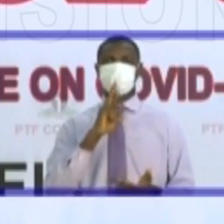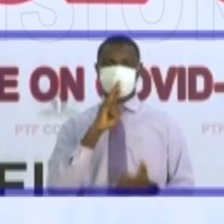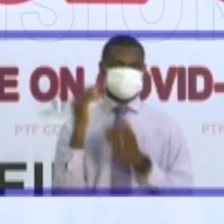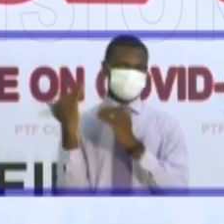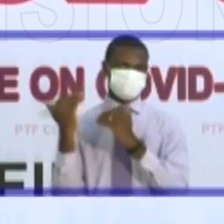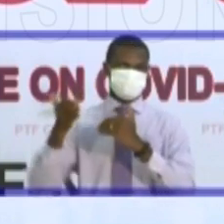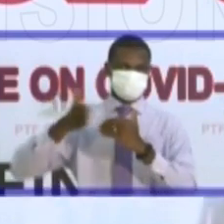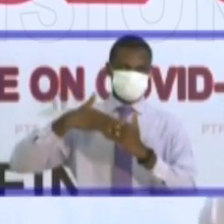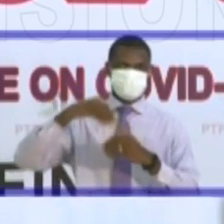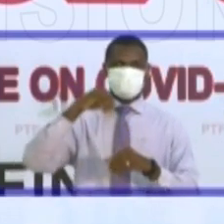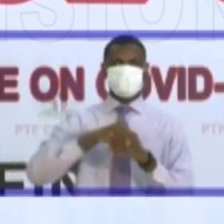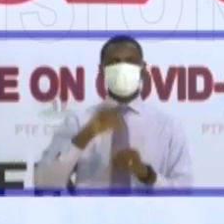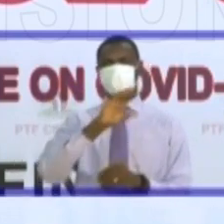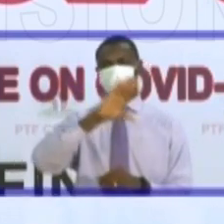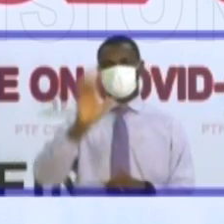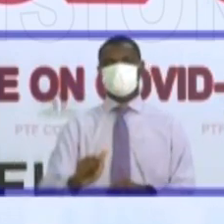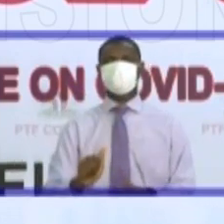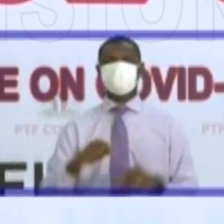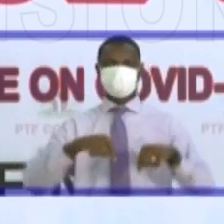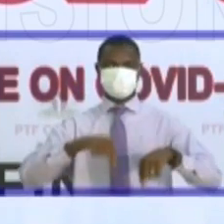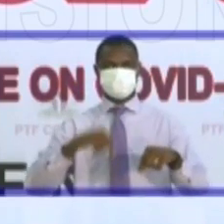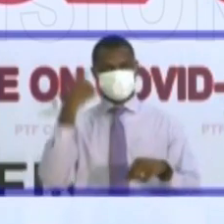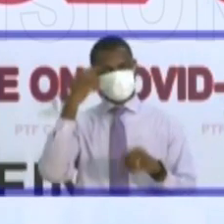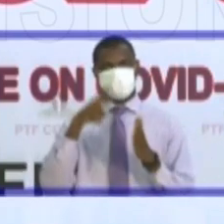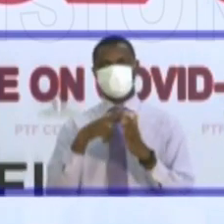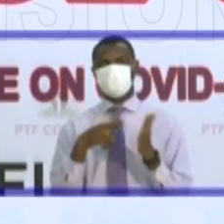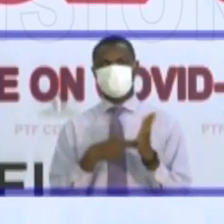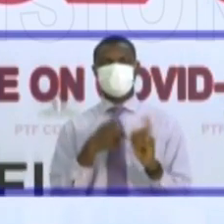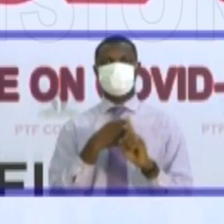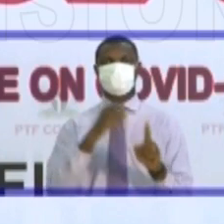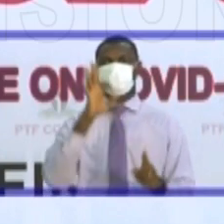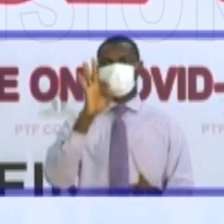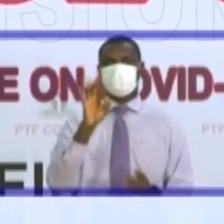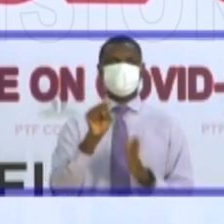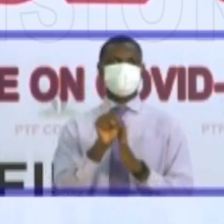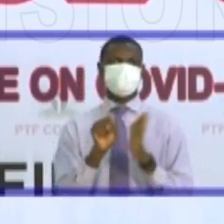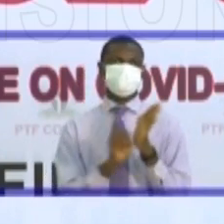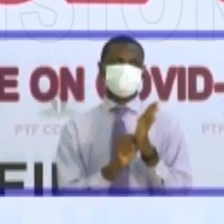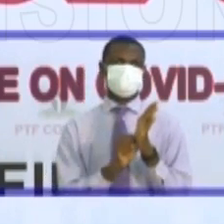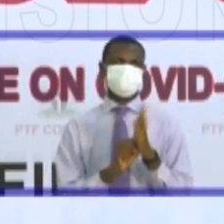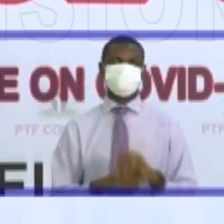in Abuja later today with their reports from 9 states.